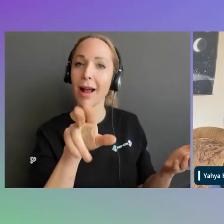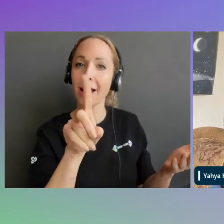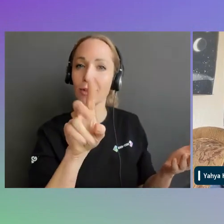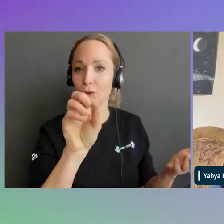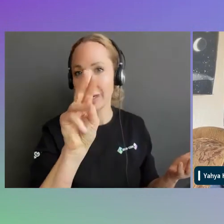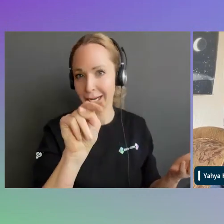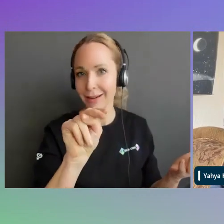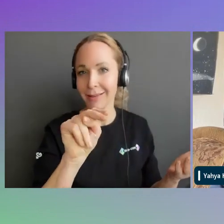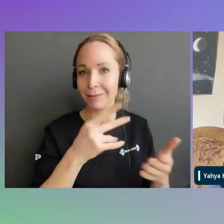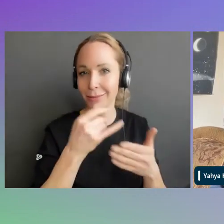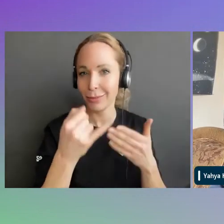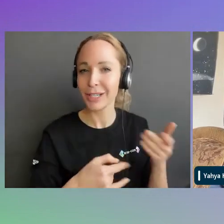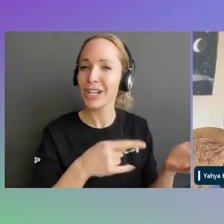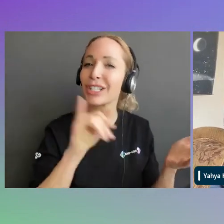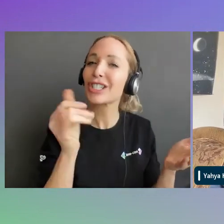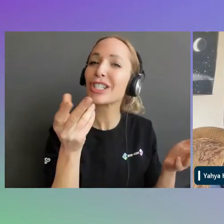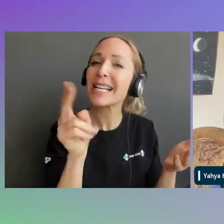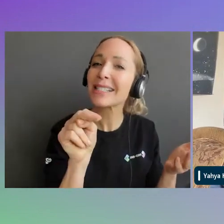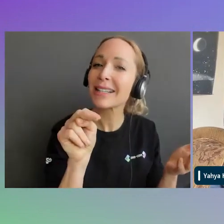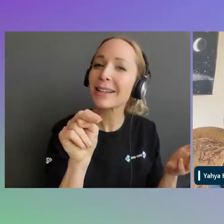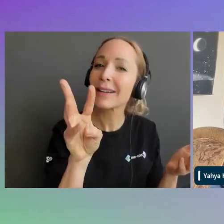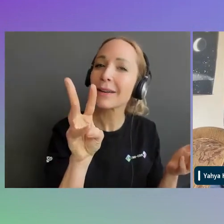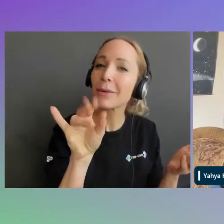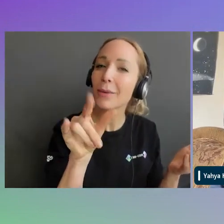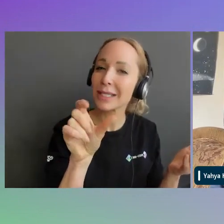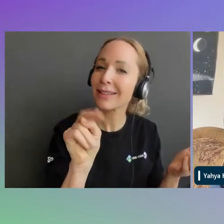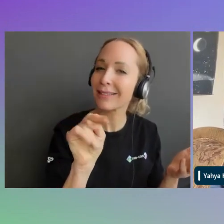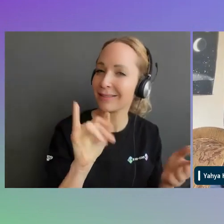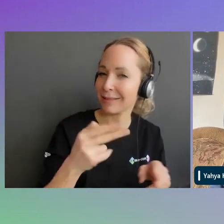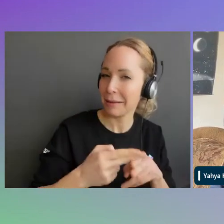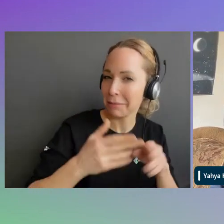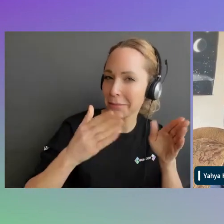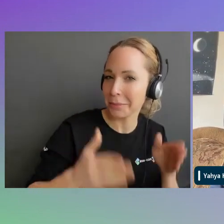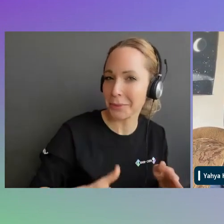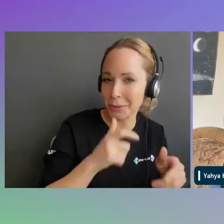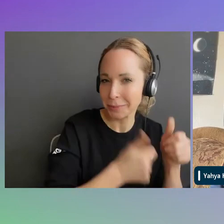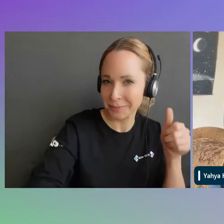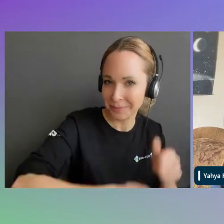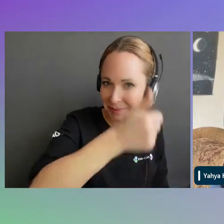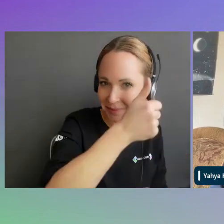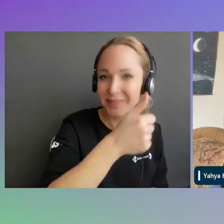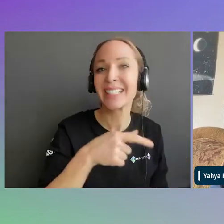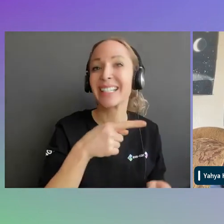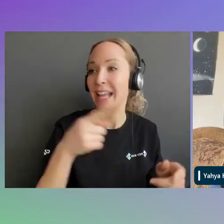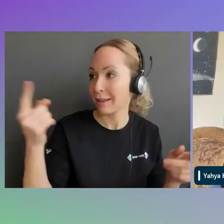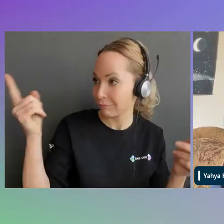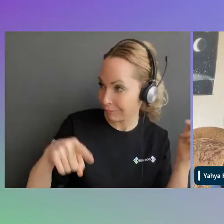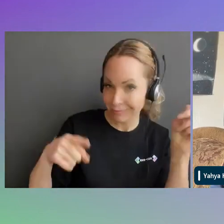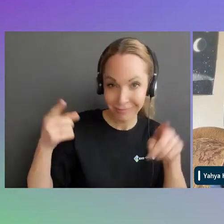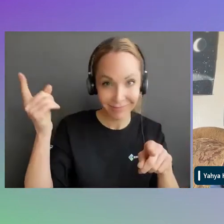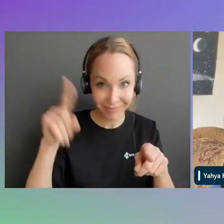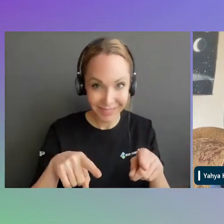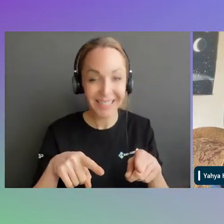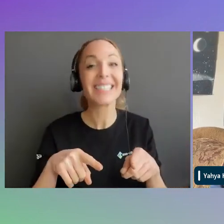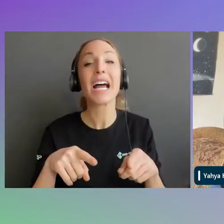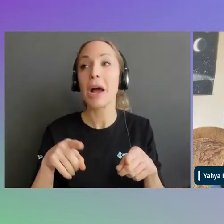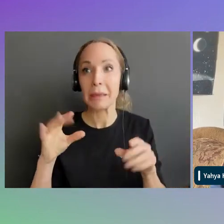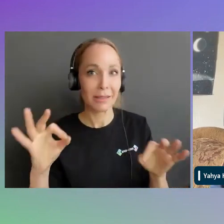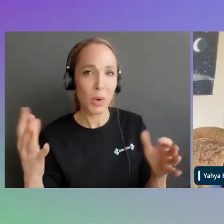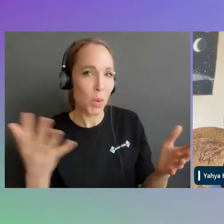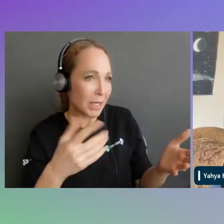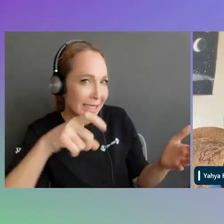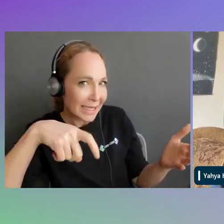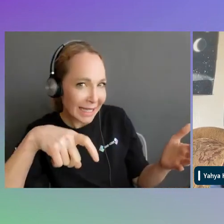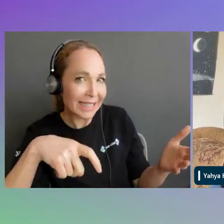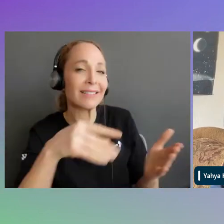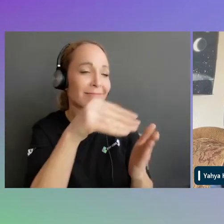them and we'll add any annotations to the design that are needed. And then we'll create the GitHub issue where we clearly document what needs to be